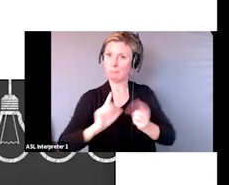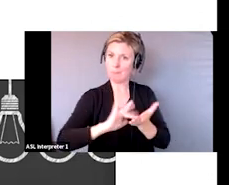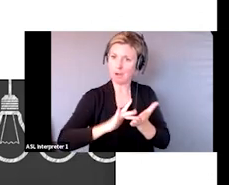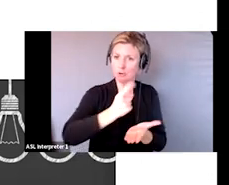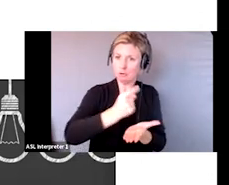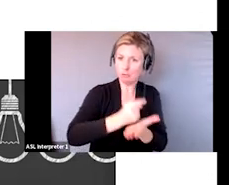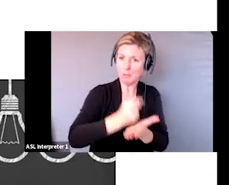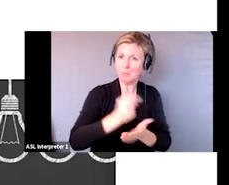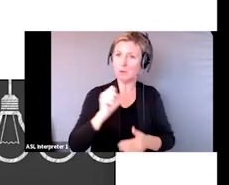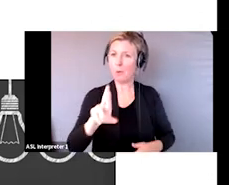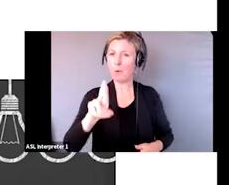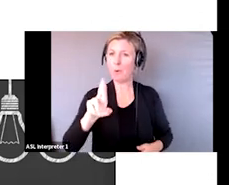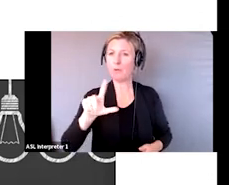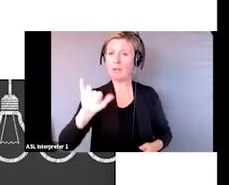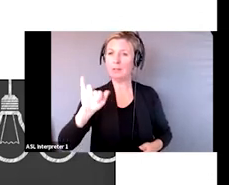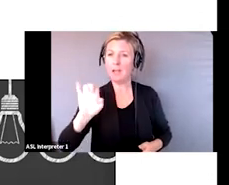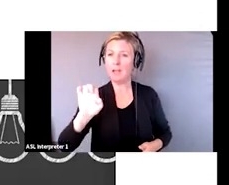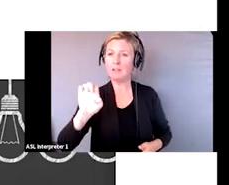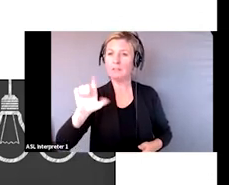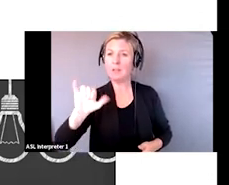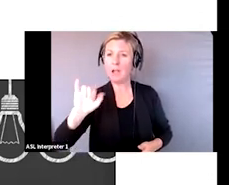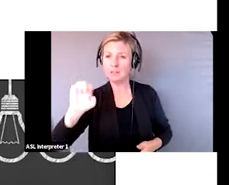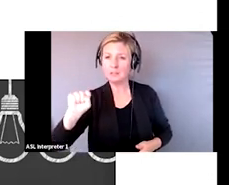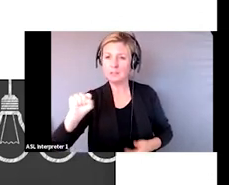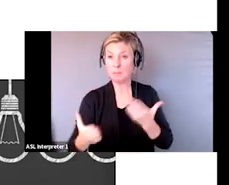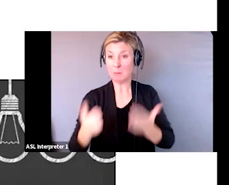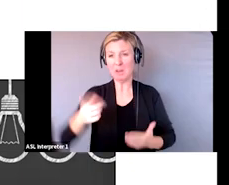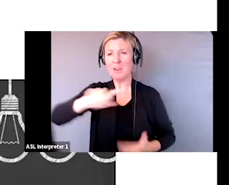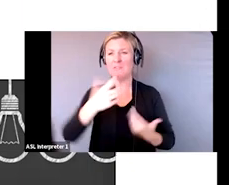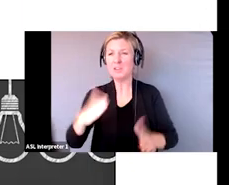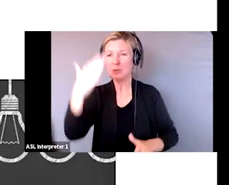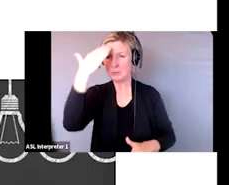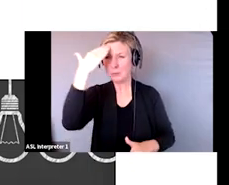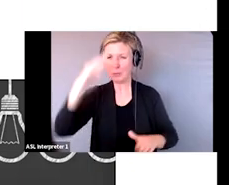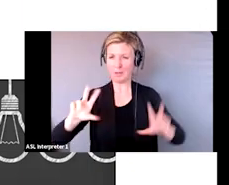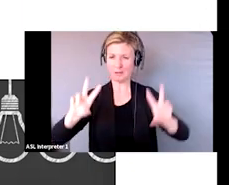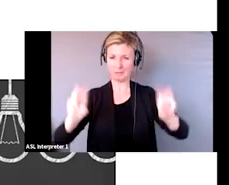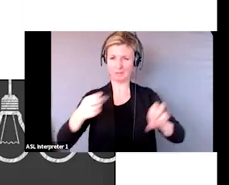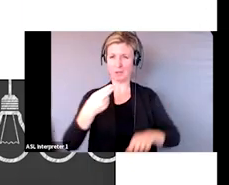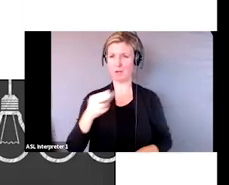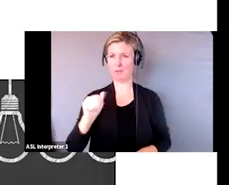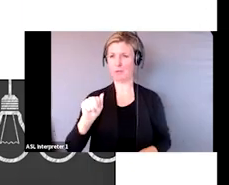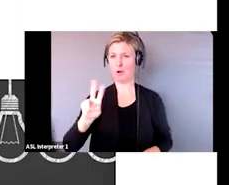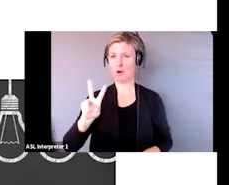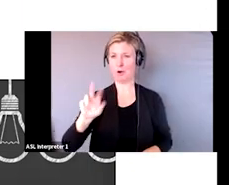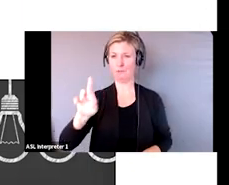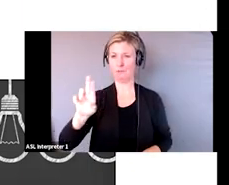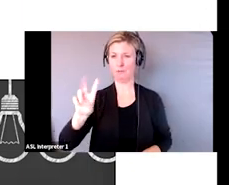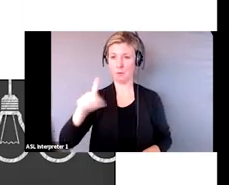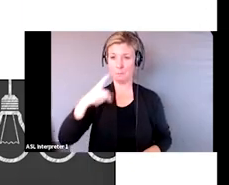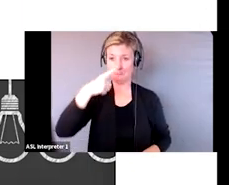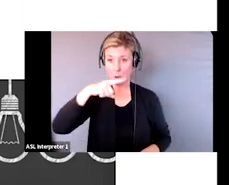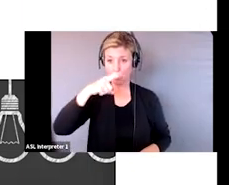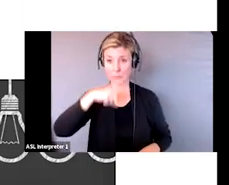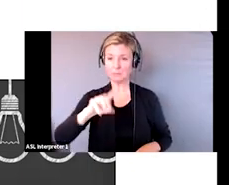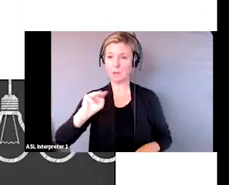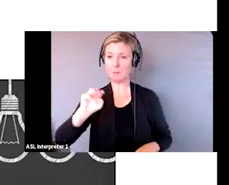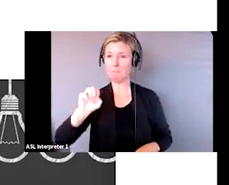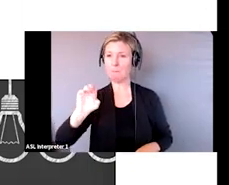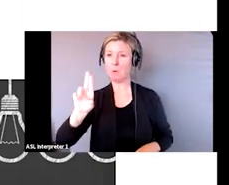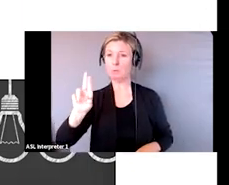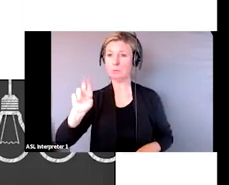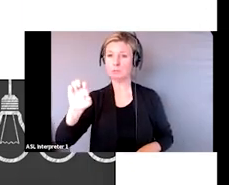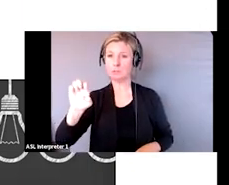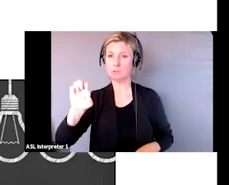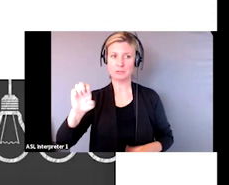of the Harvard mouse. So this is the case where it was determined that we can't patent things like animals or